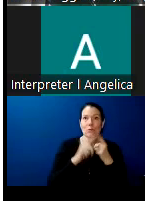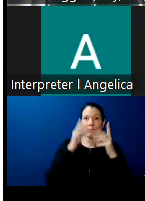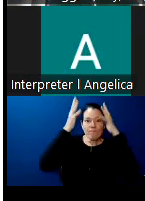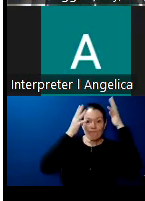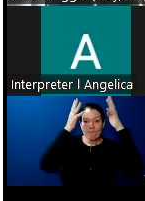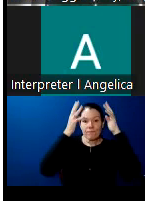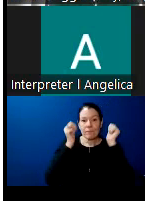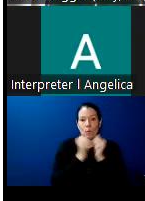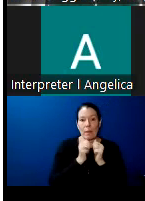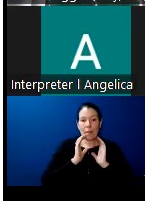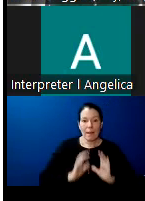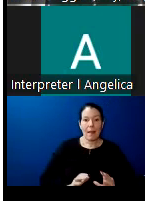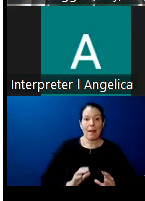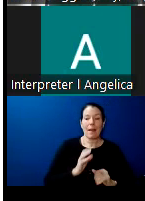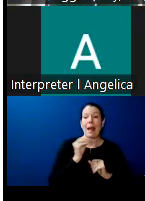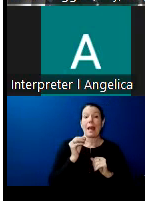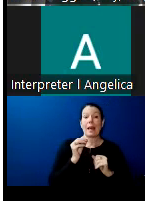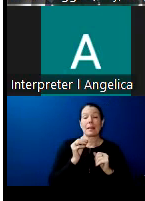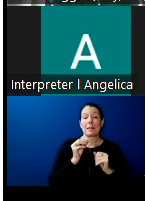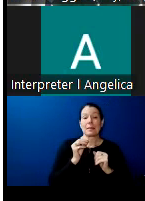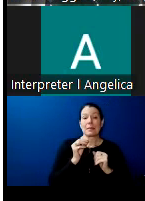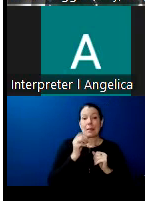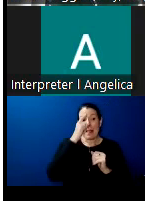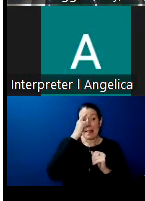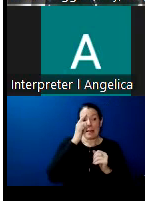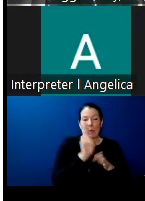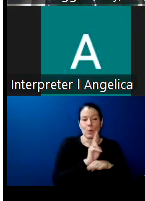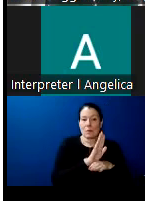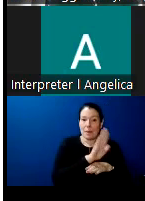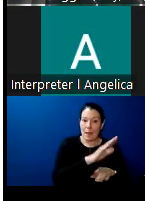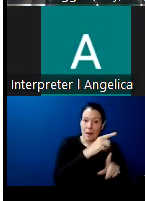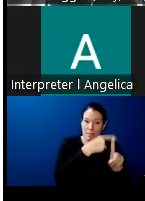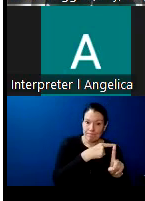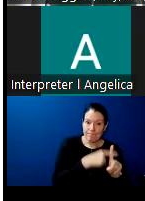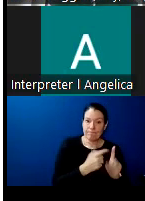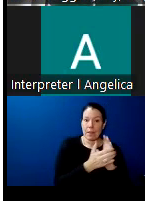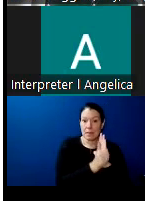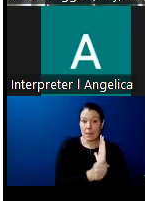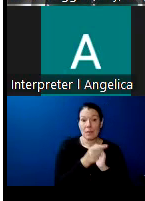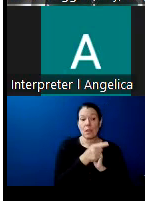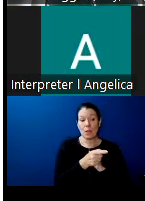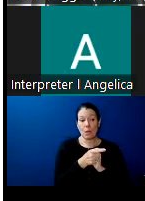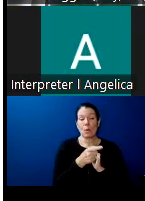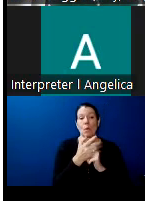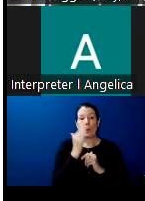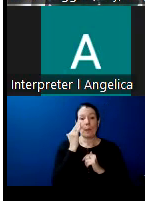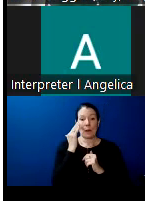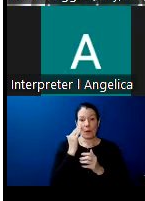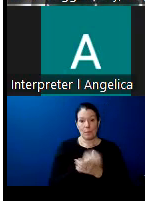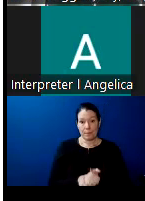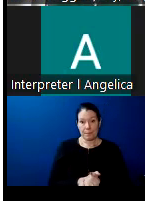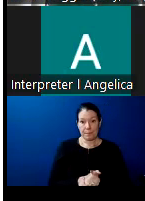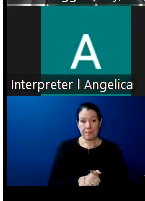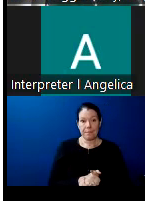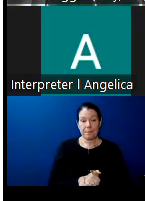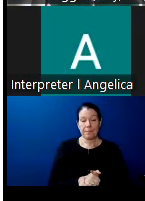client and take advantage of some of their strengths and skills that you also explored previously. And